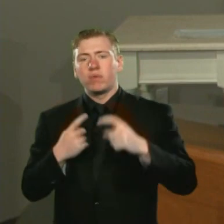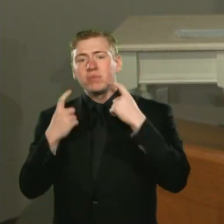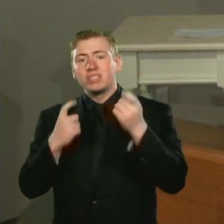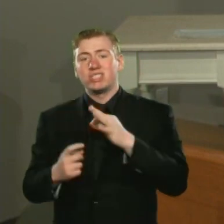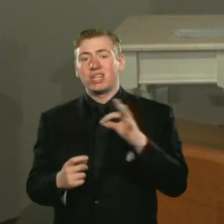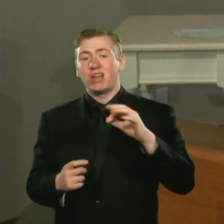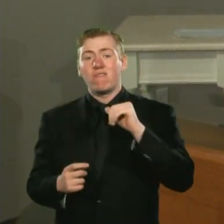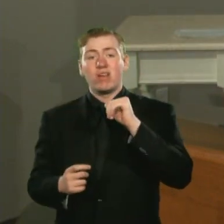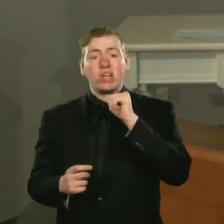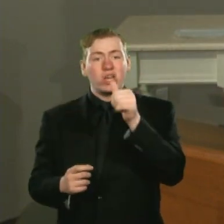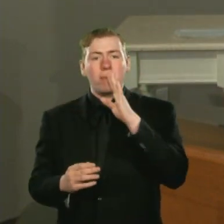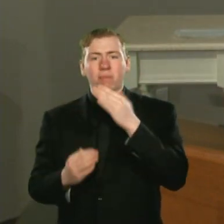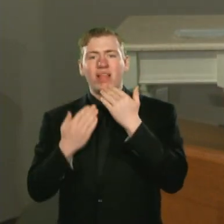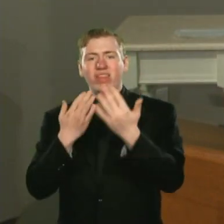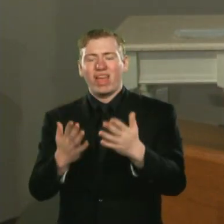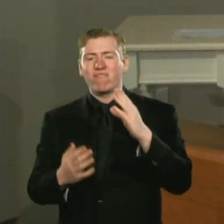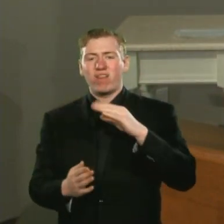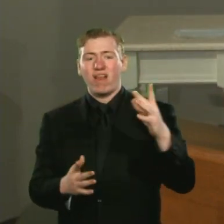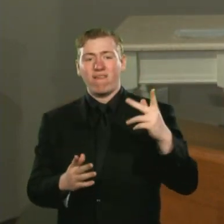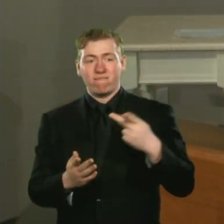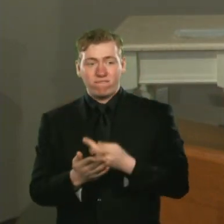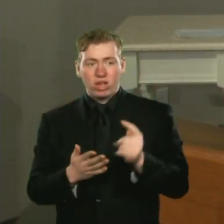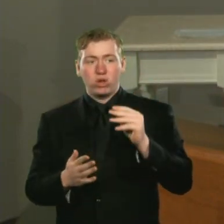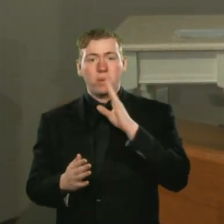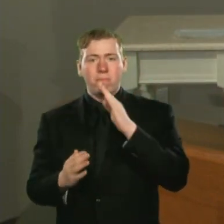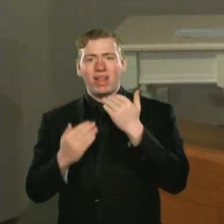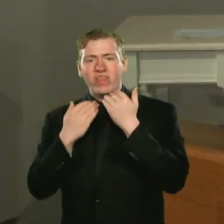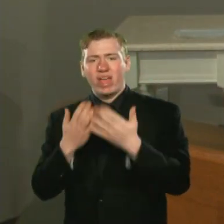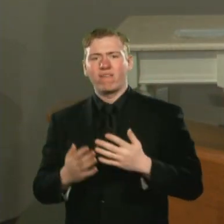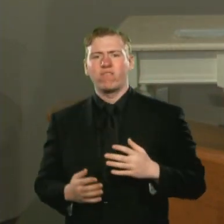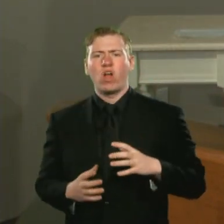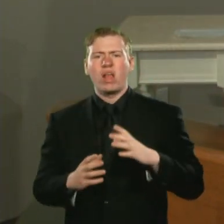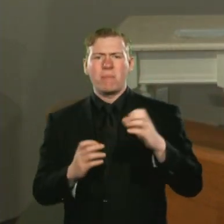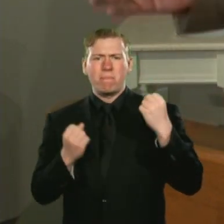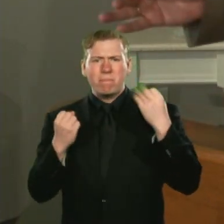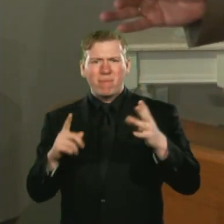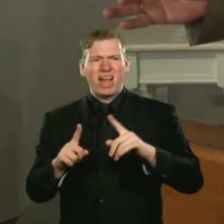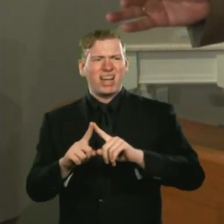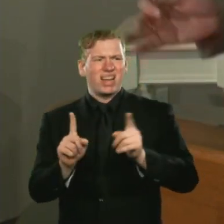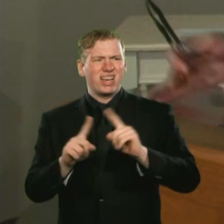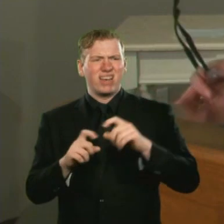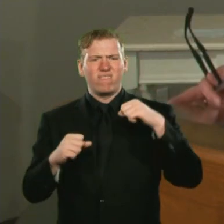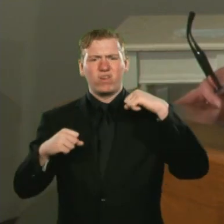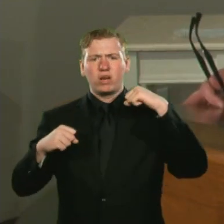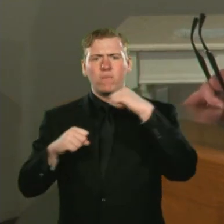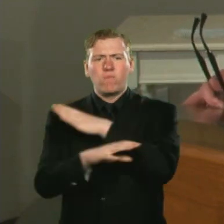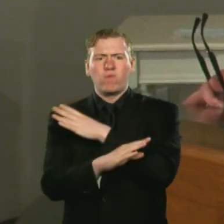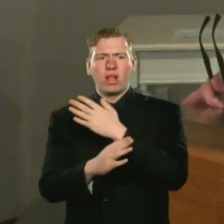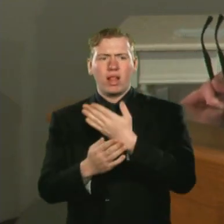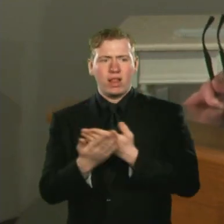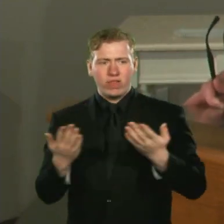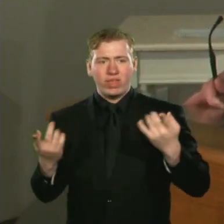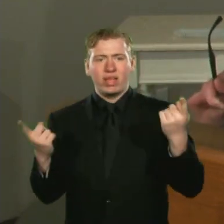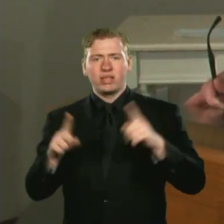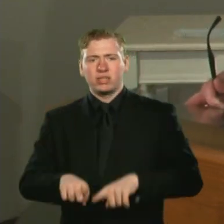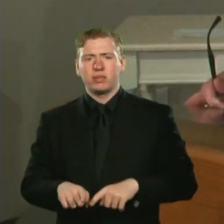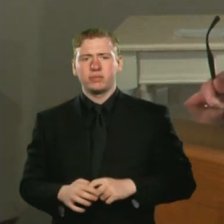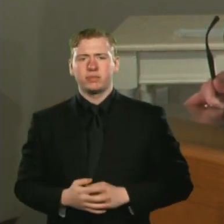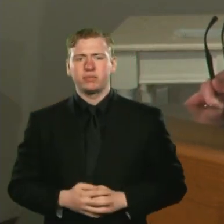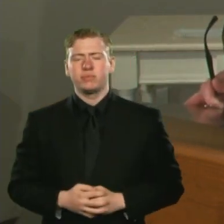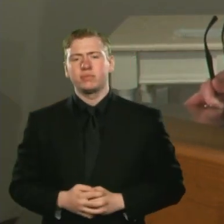of ingratitude and a failure to be thankful, all kinds of other perverse activities take